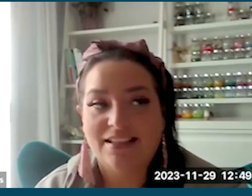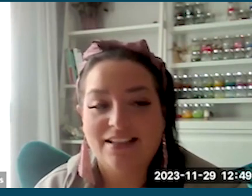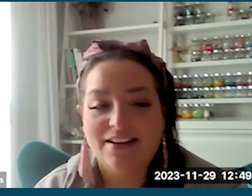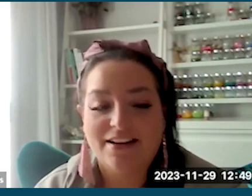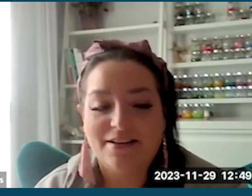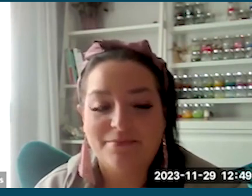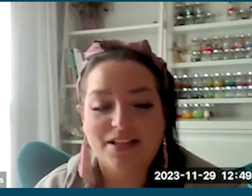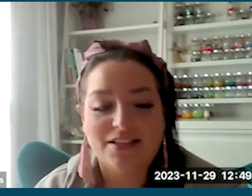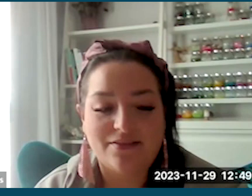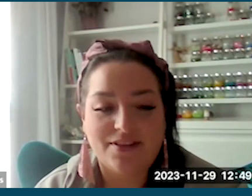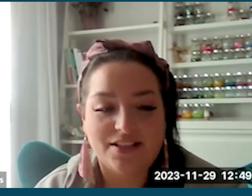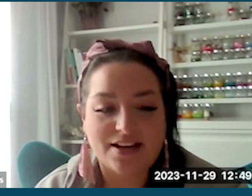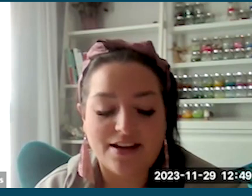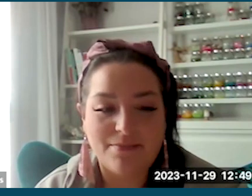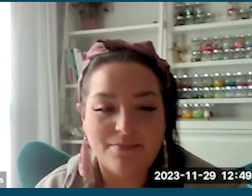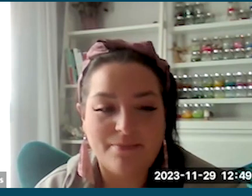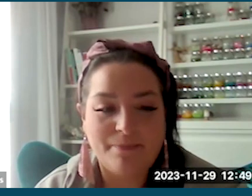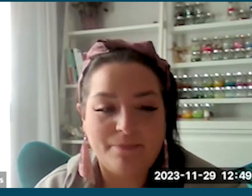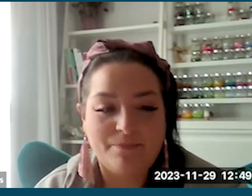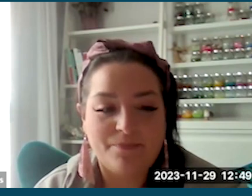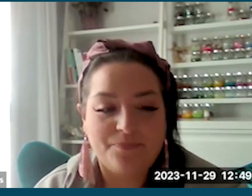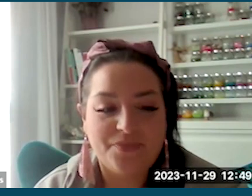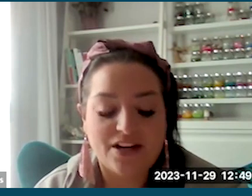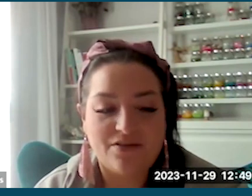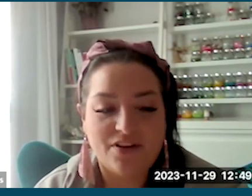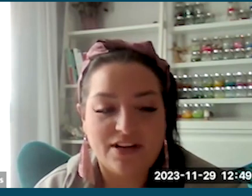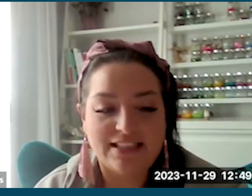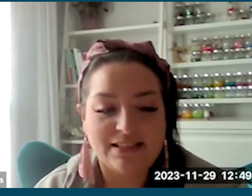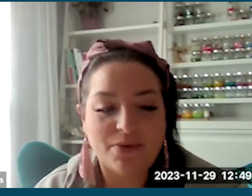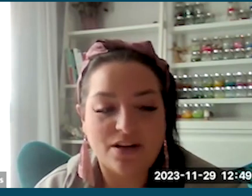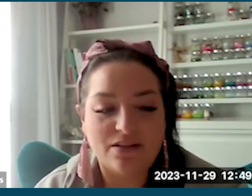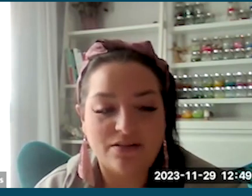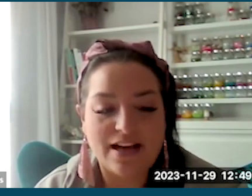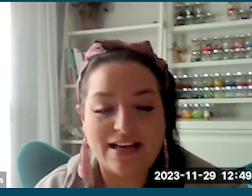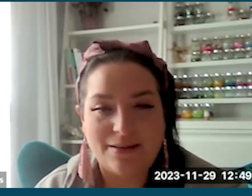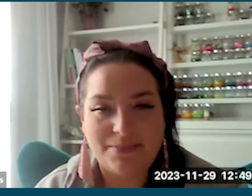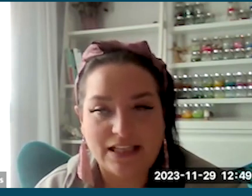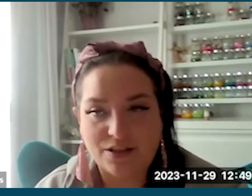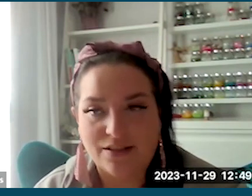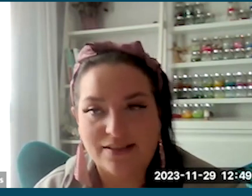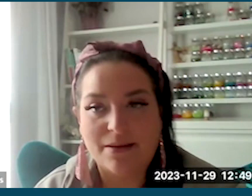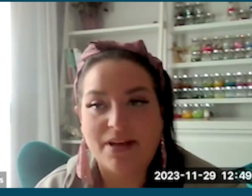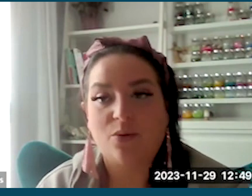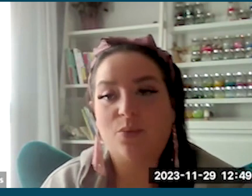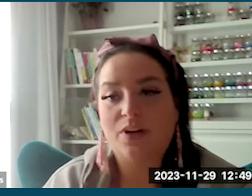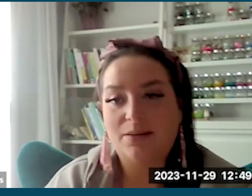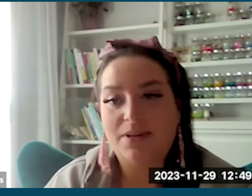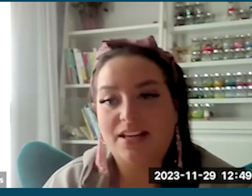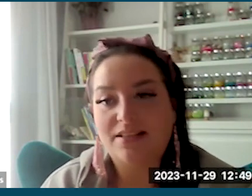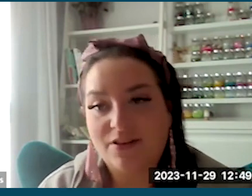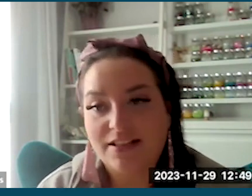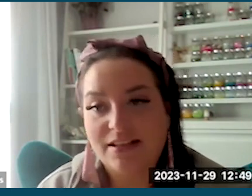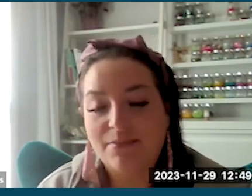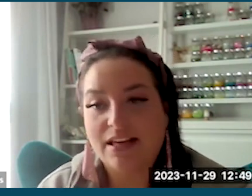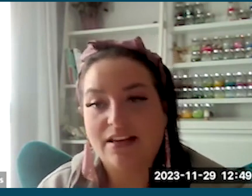And a lot of the time, there are very small adaptations that make a really